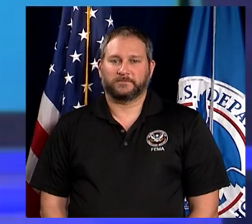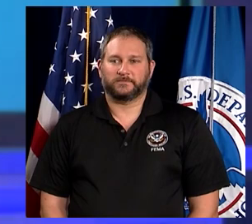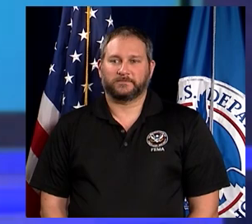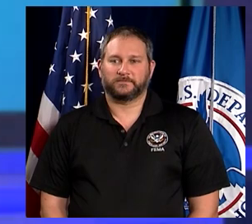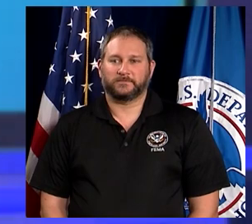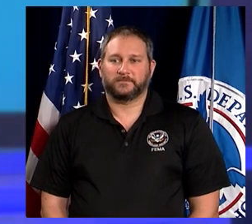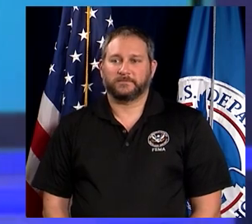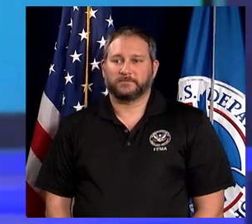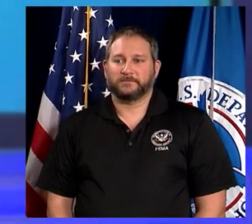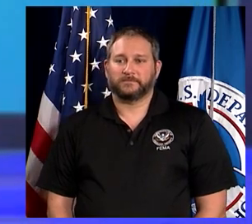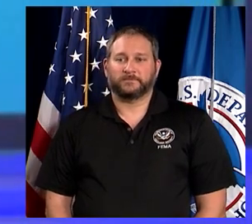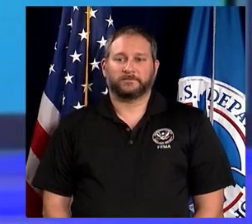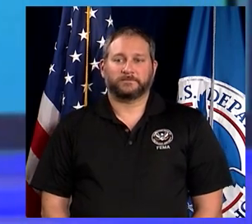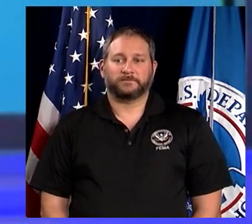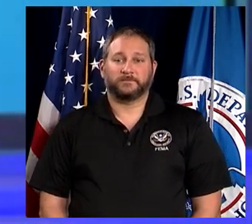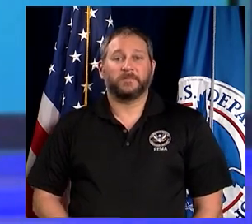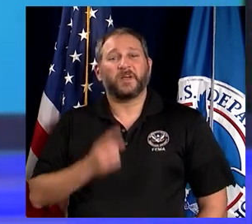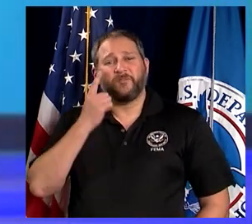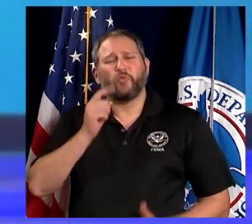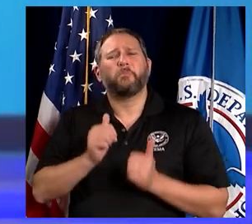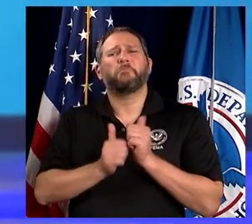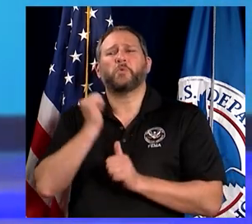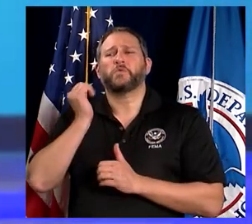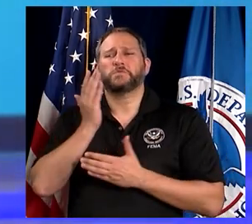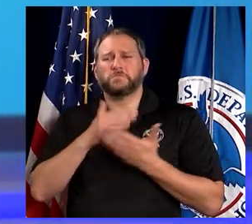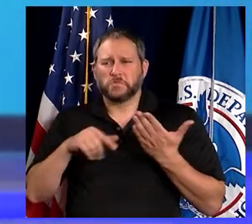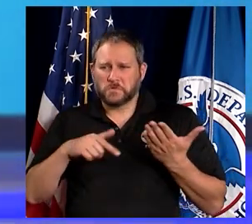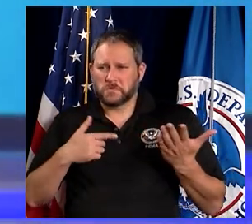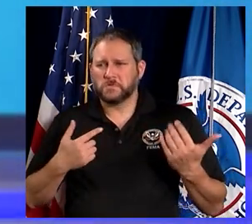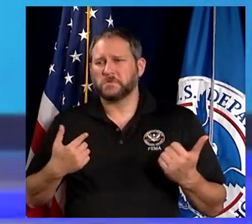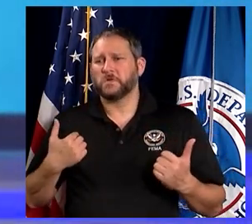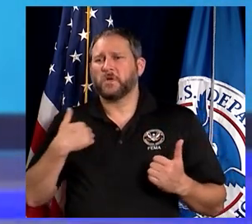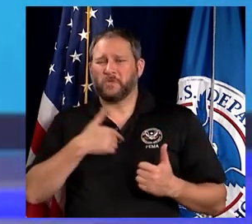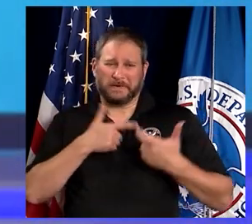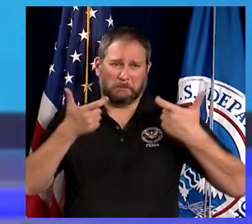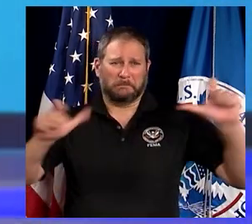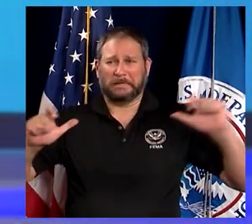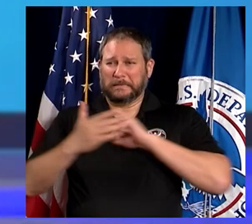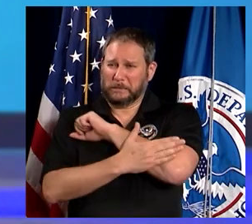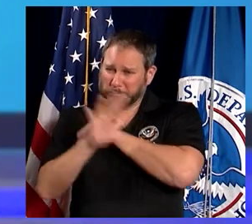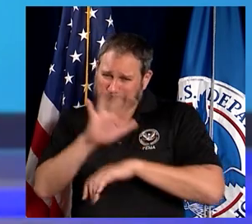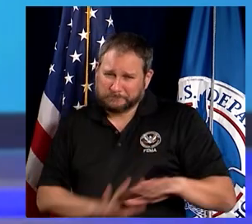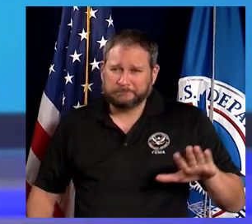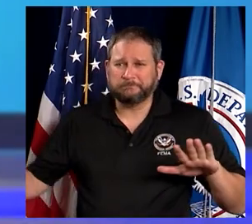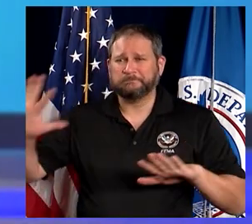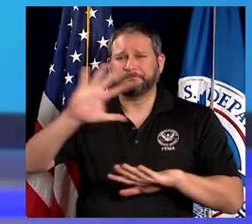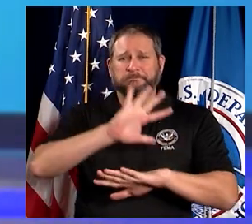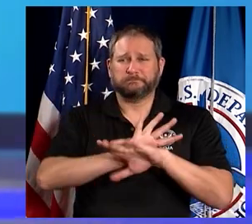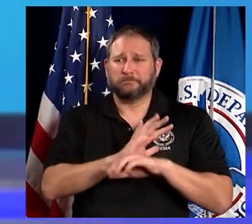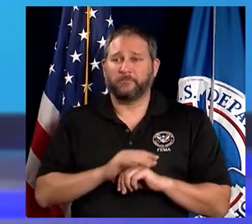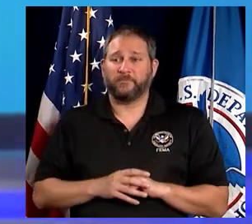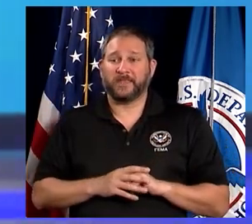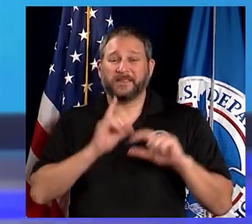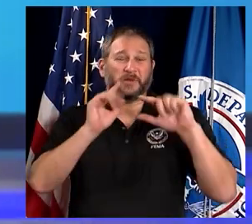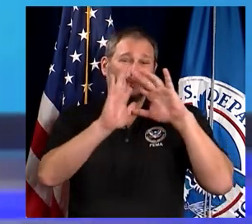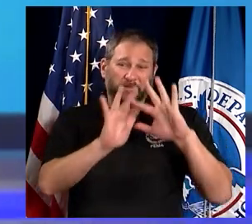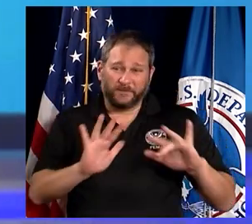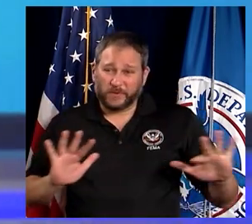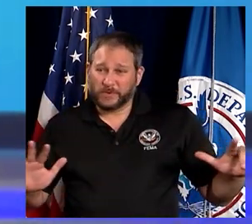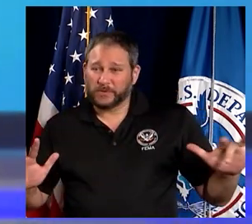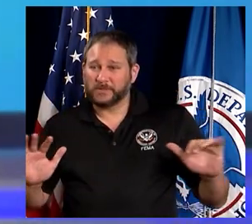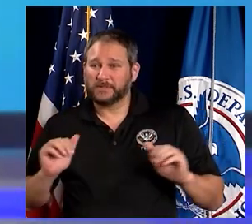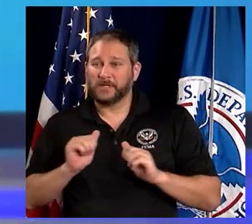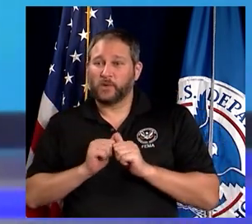For the most part, given that we are such a big country geographically and very diverse in topography and